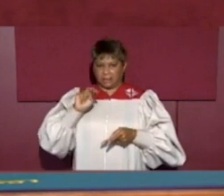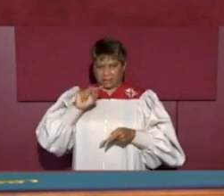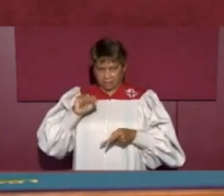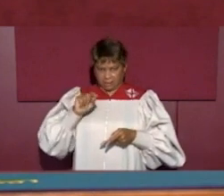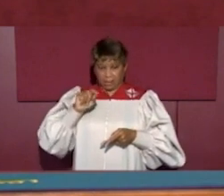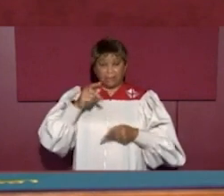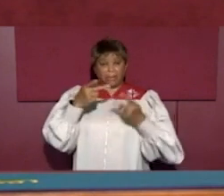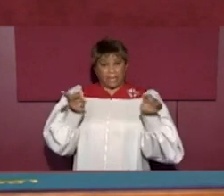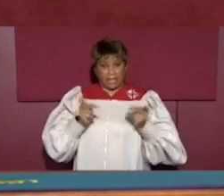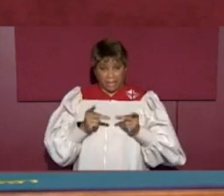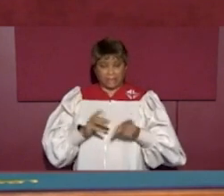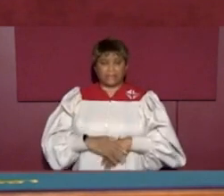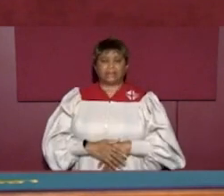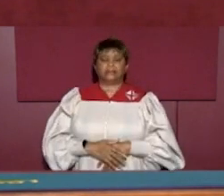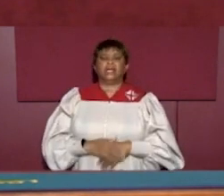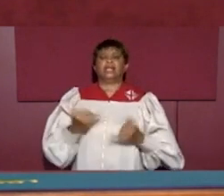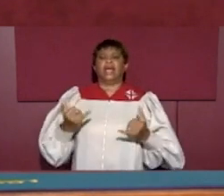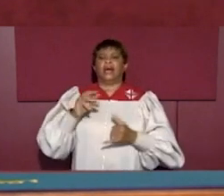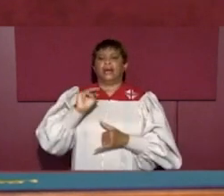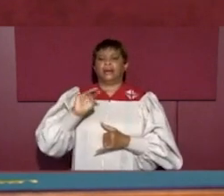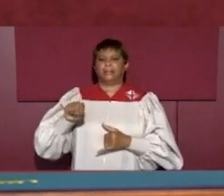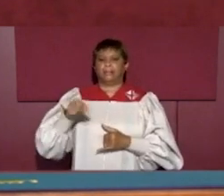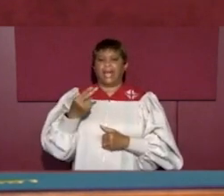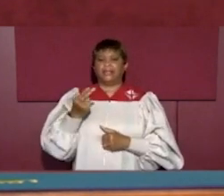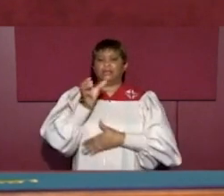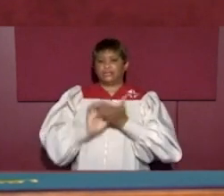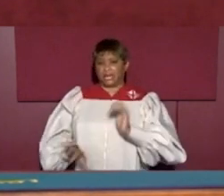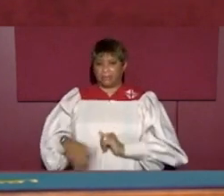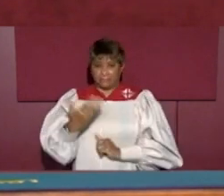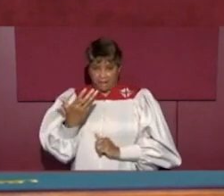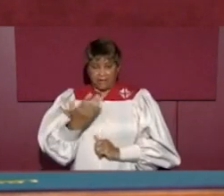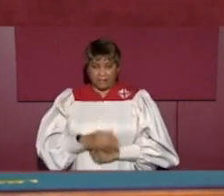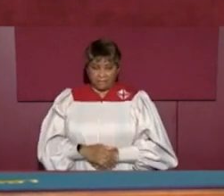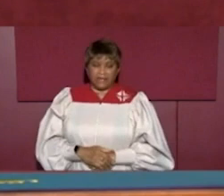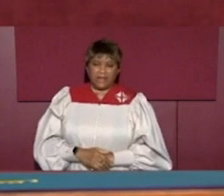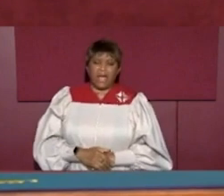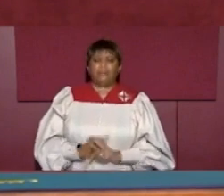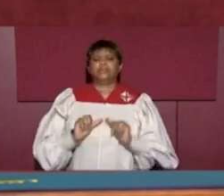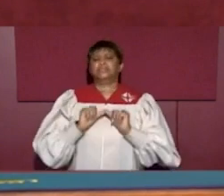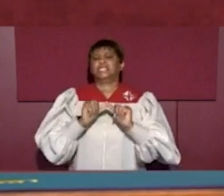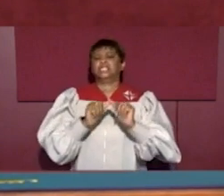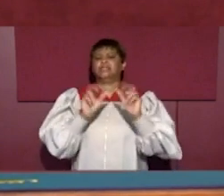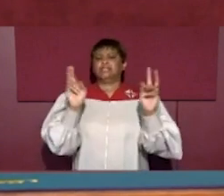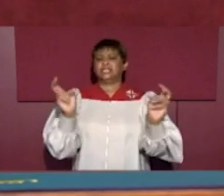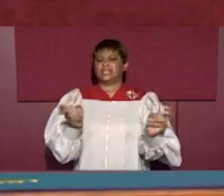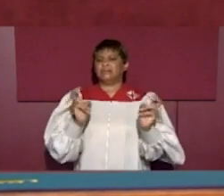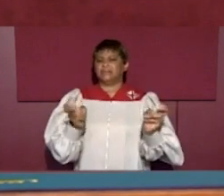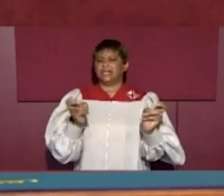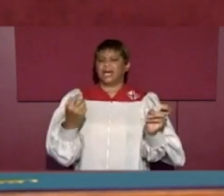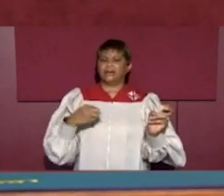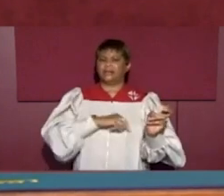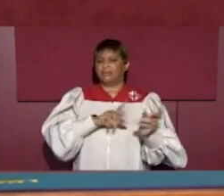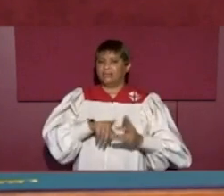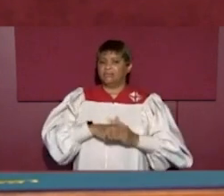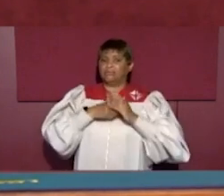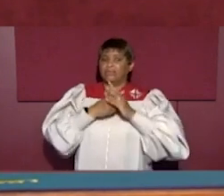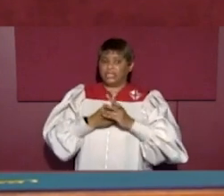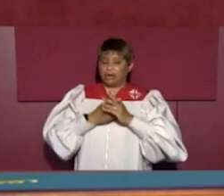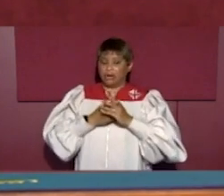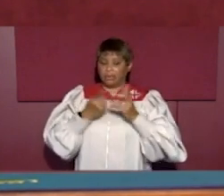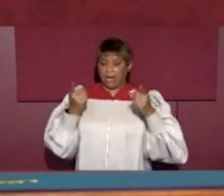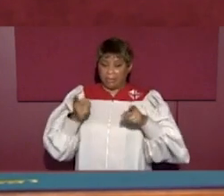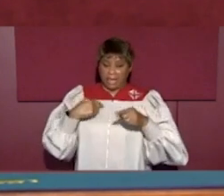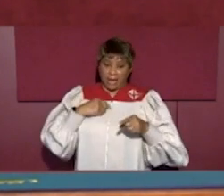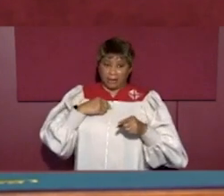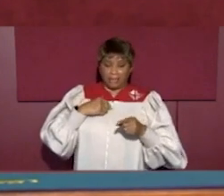number 5. And I want us to continue in the subtitle that we were in when I left, which